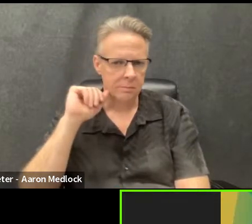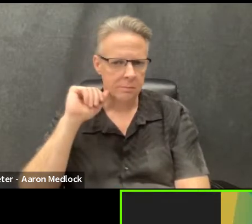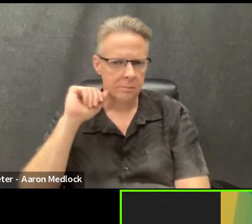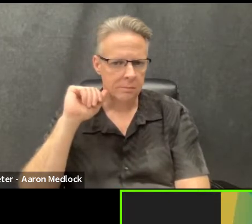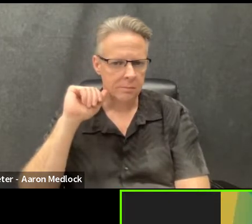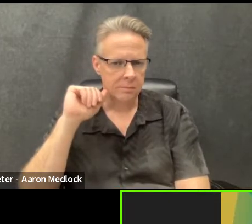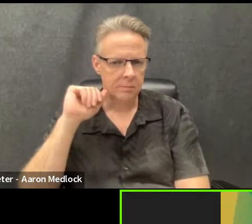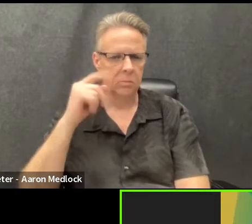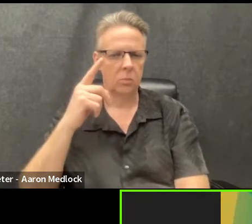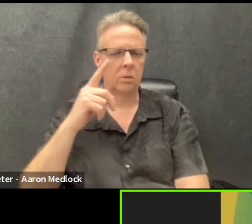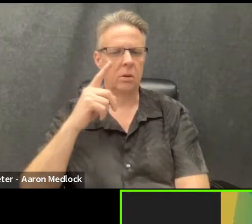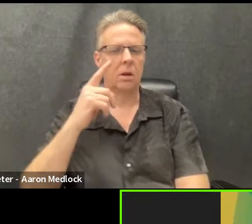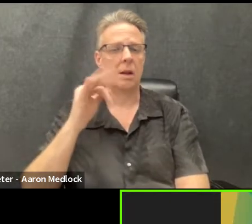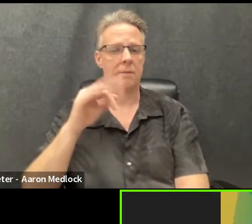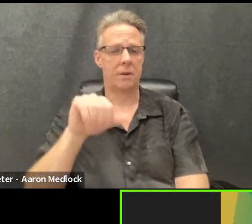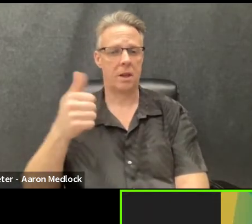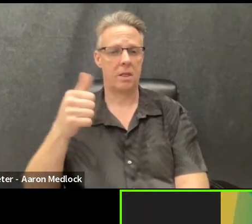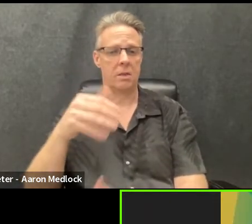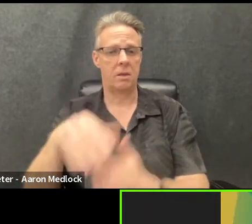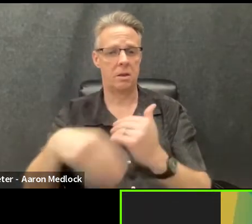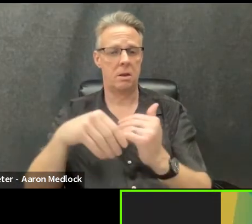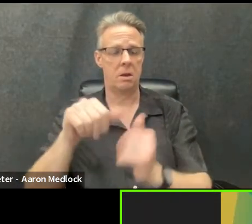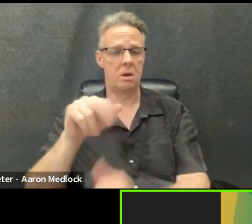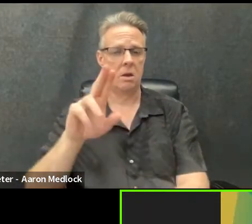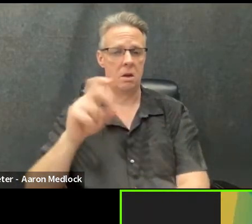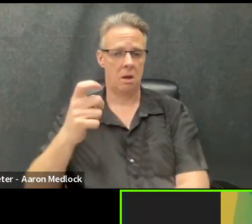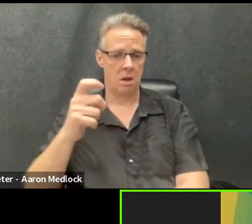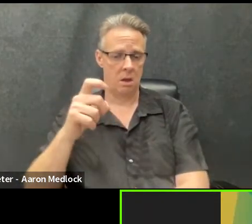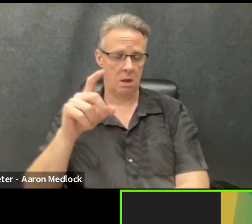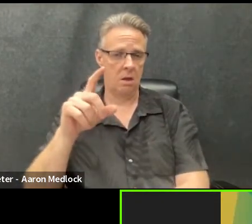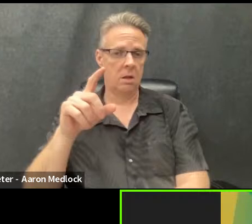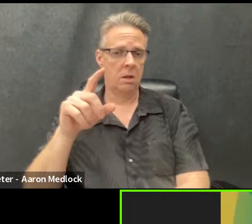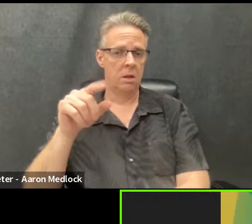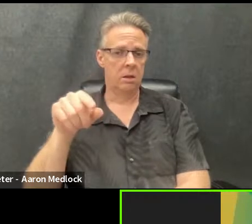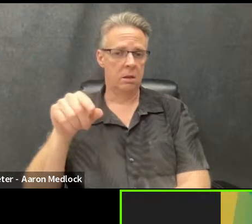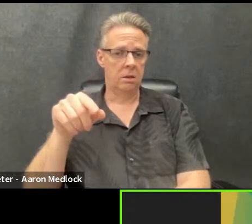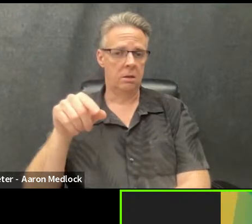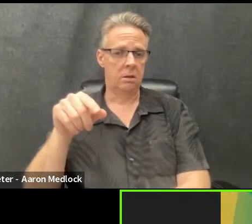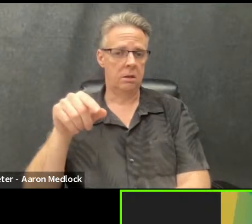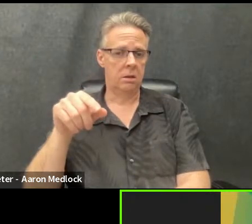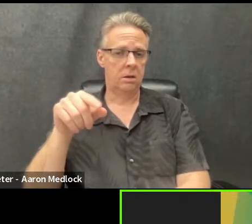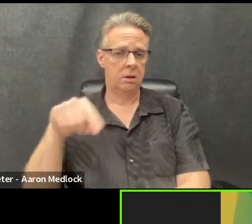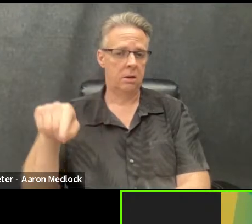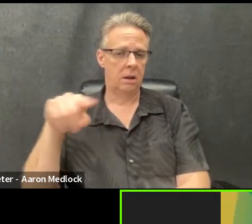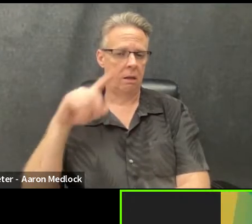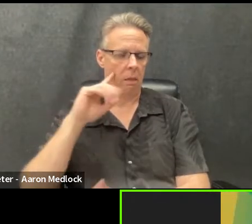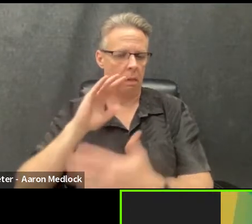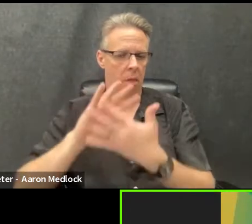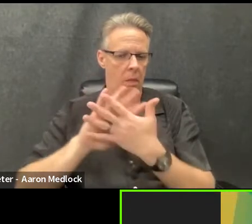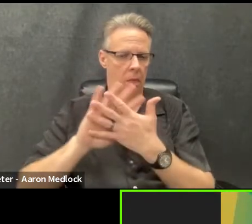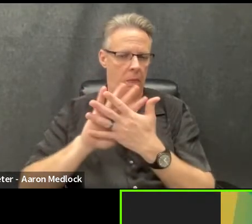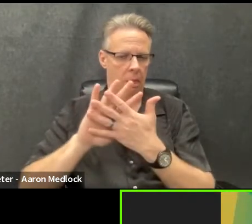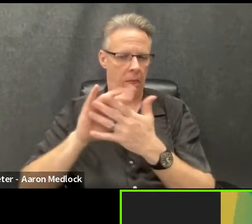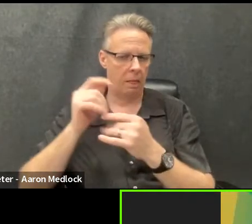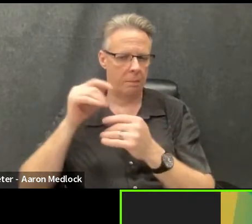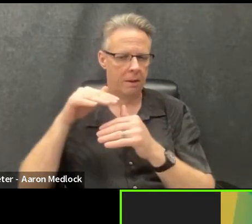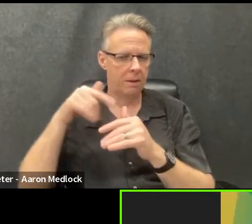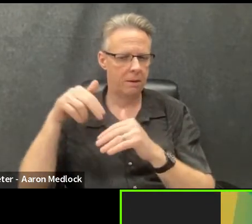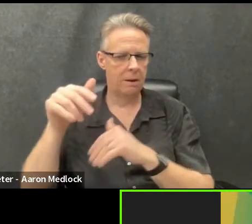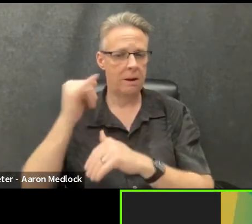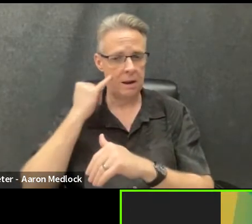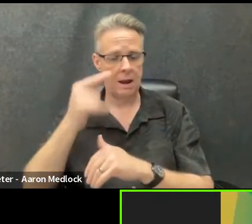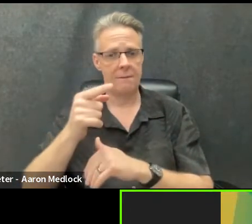additional auxiliary lanes is there's a set of folks who believe that if you build a